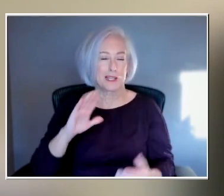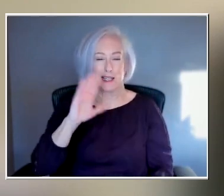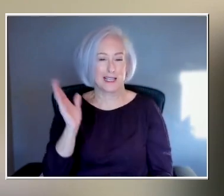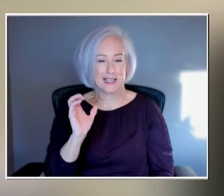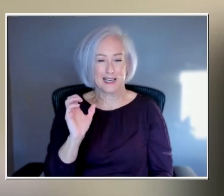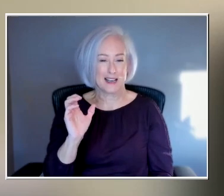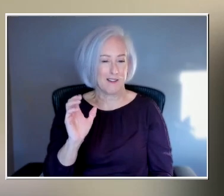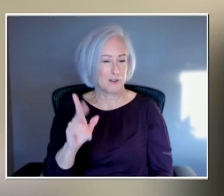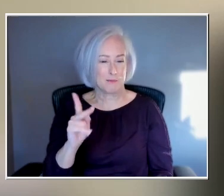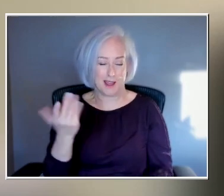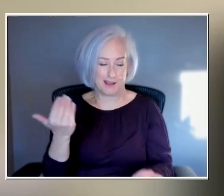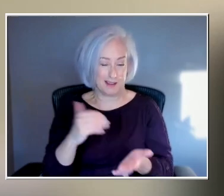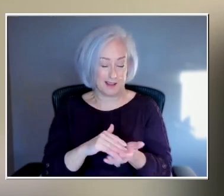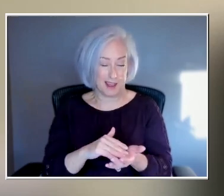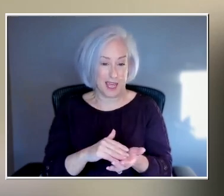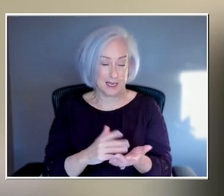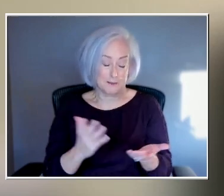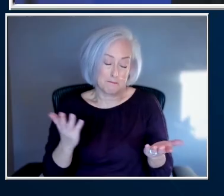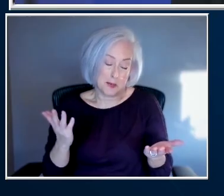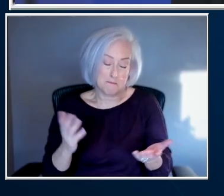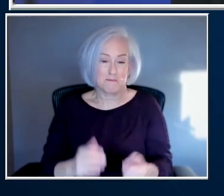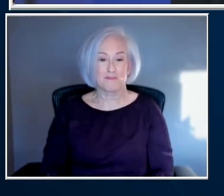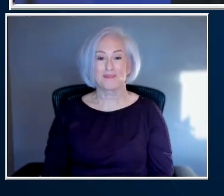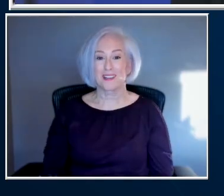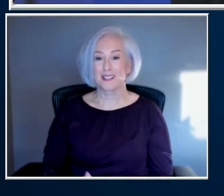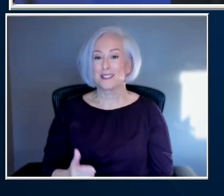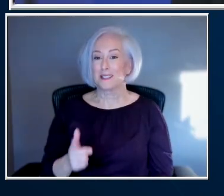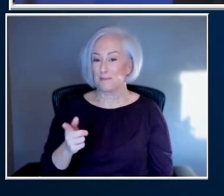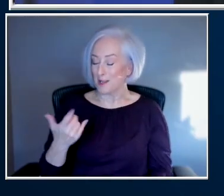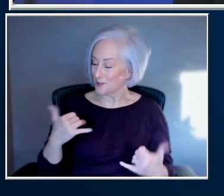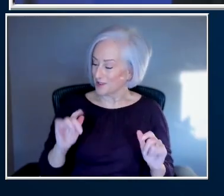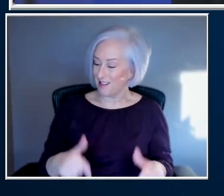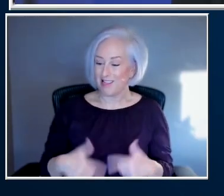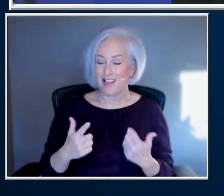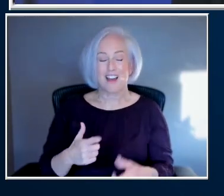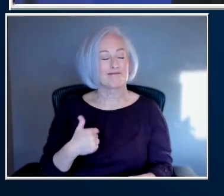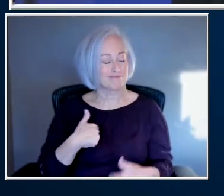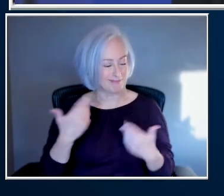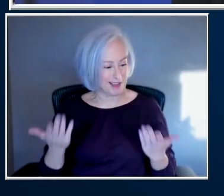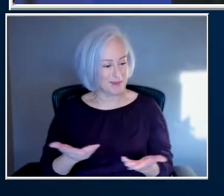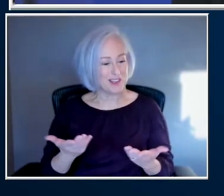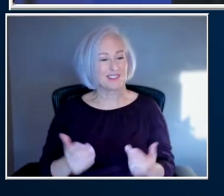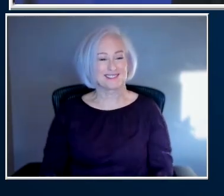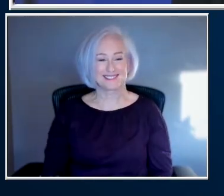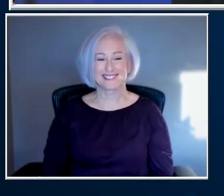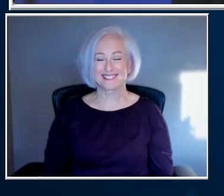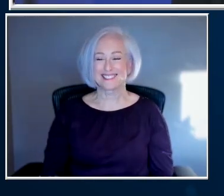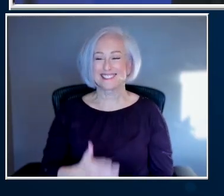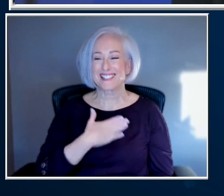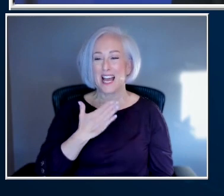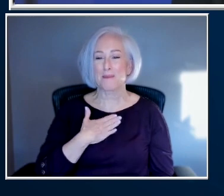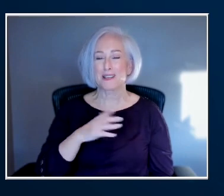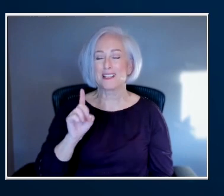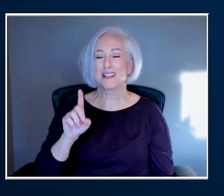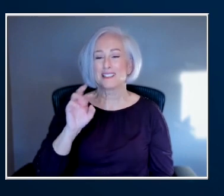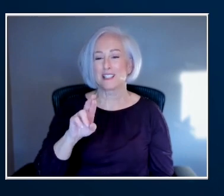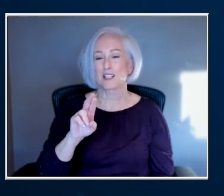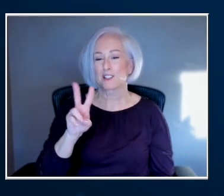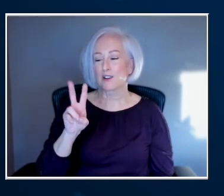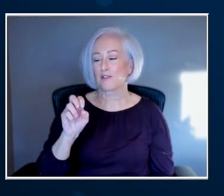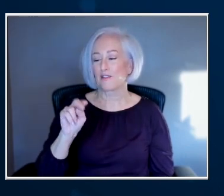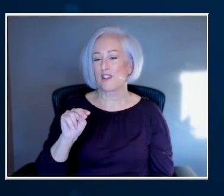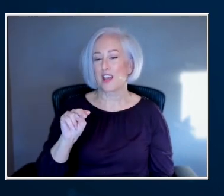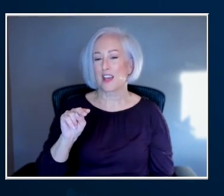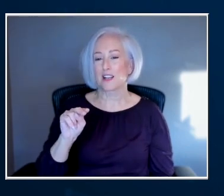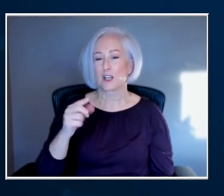But you're here. I am here. You're here, and we're glad. Dr. Van Garoo, what happens when a